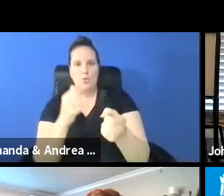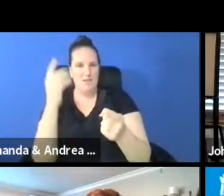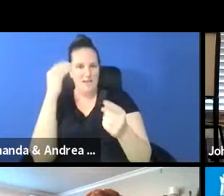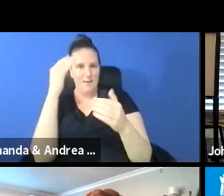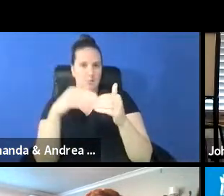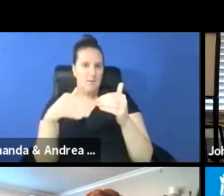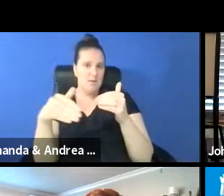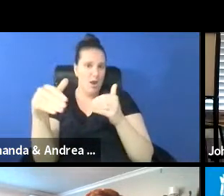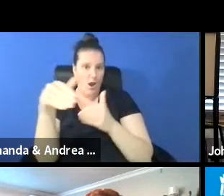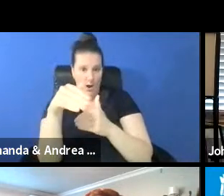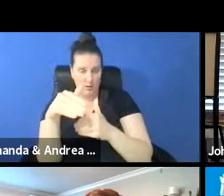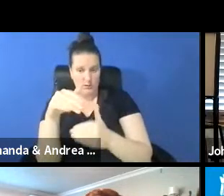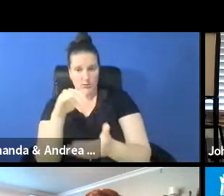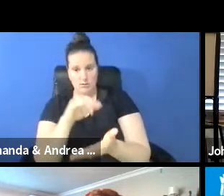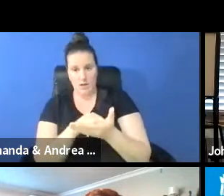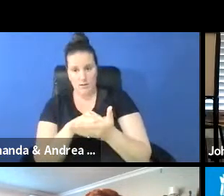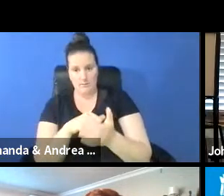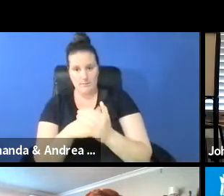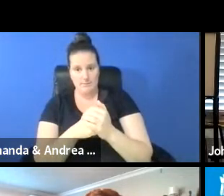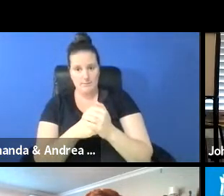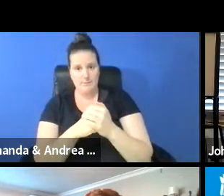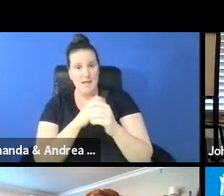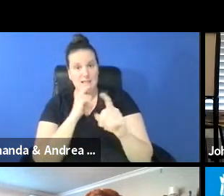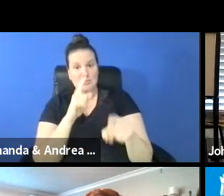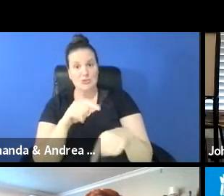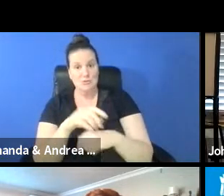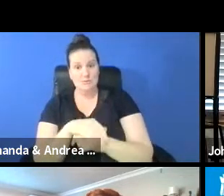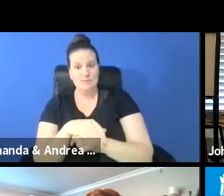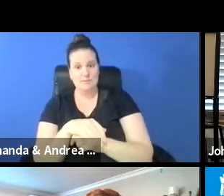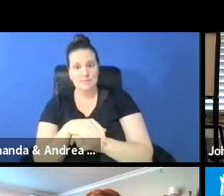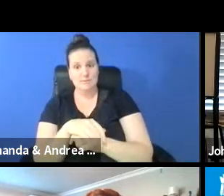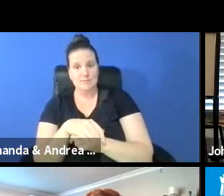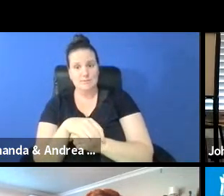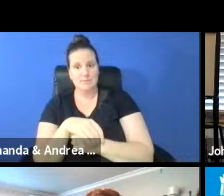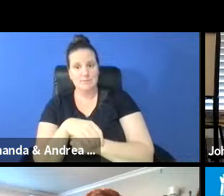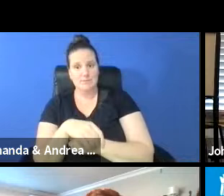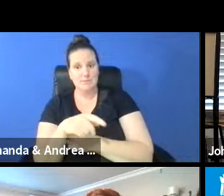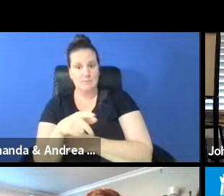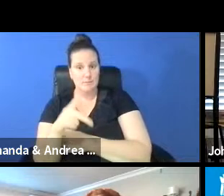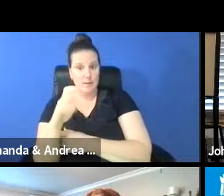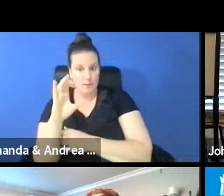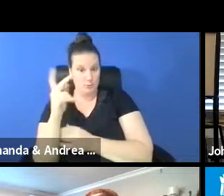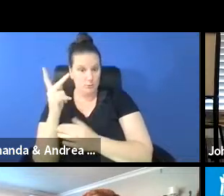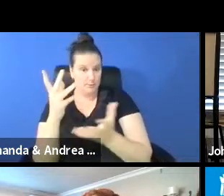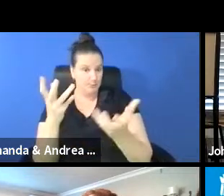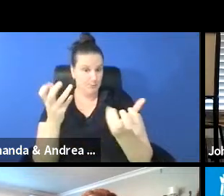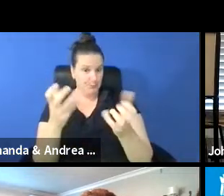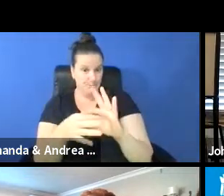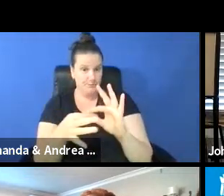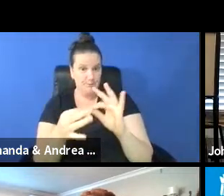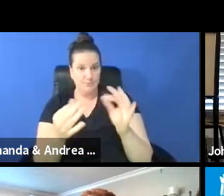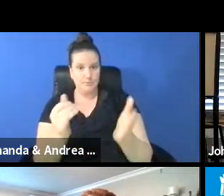your surface answers. Hopefully I've captured what folks were saying.